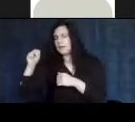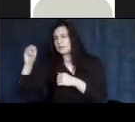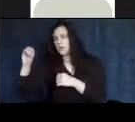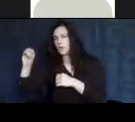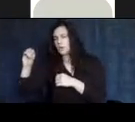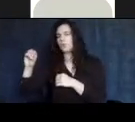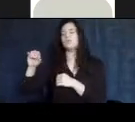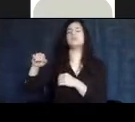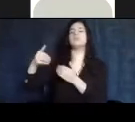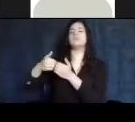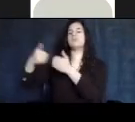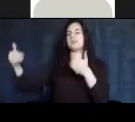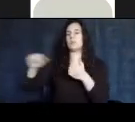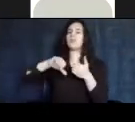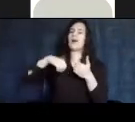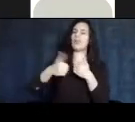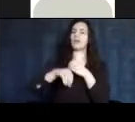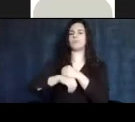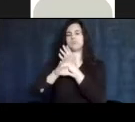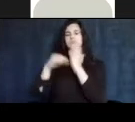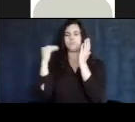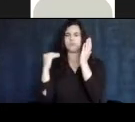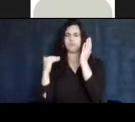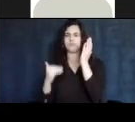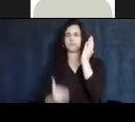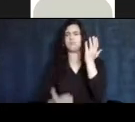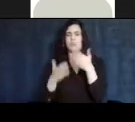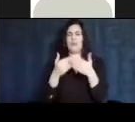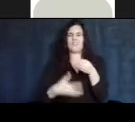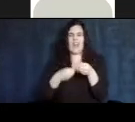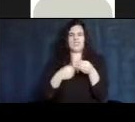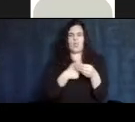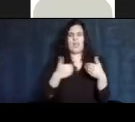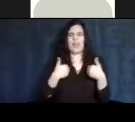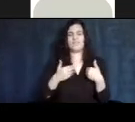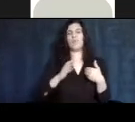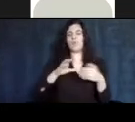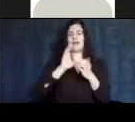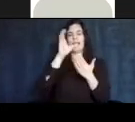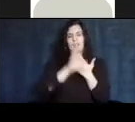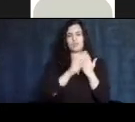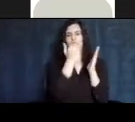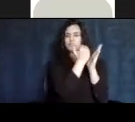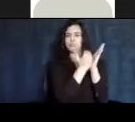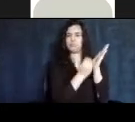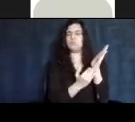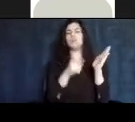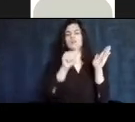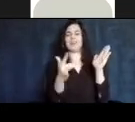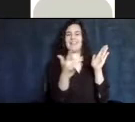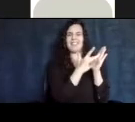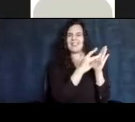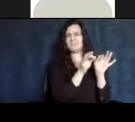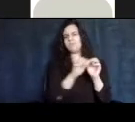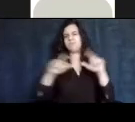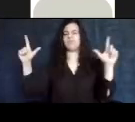online, not the actual orientation sessions, but the extra sessions. We'll have a calendar listed with a link on there. And we'll also,